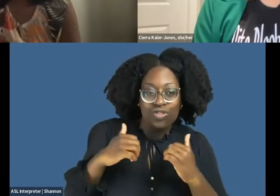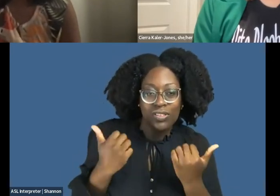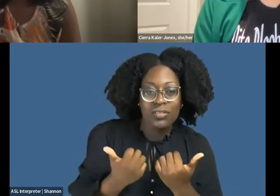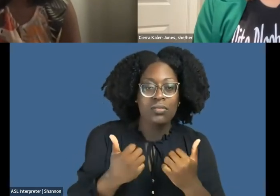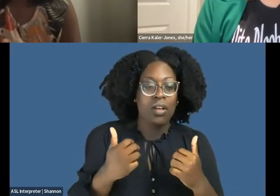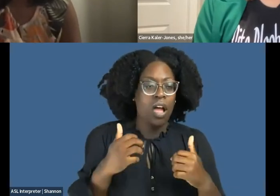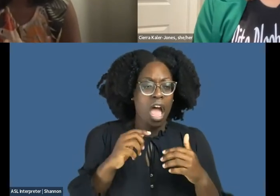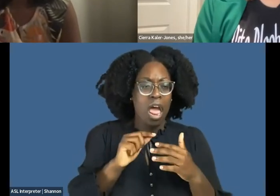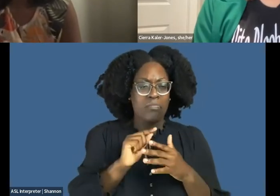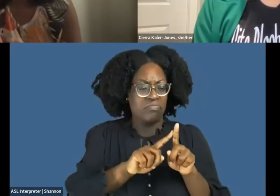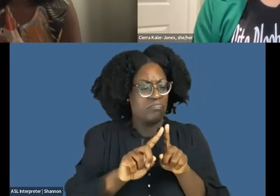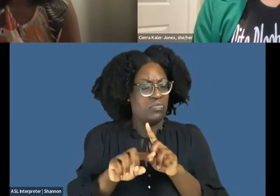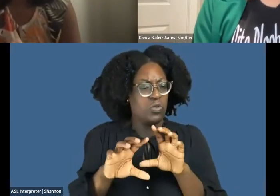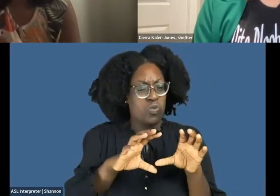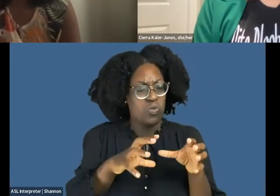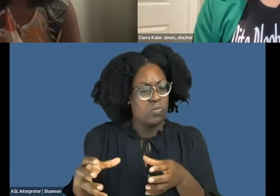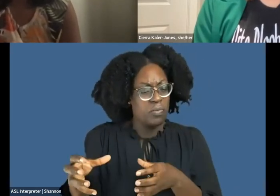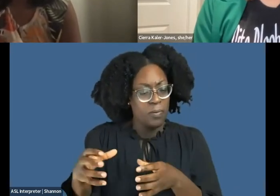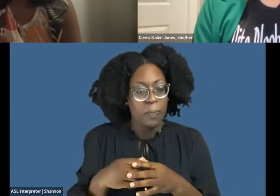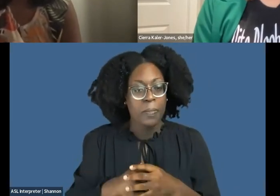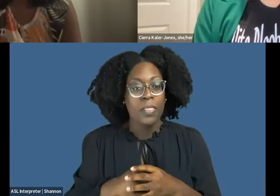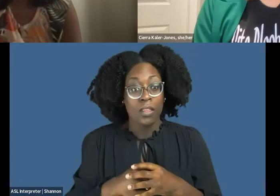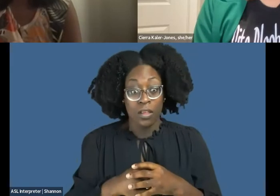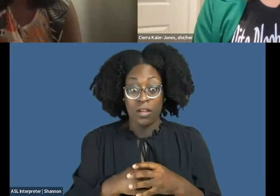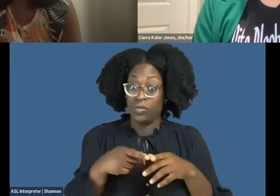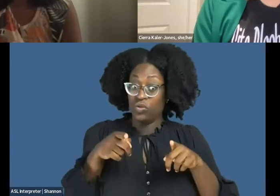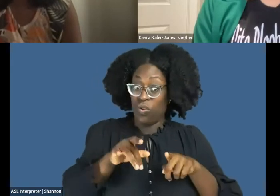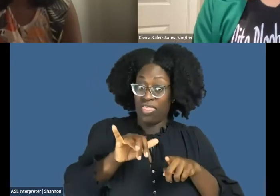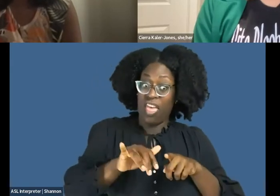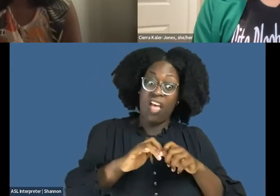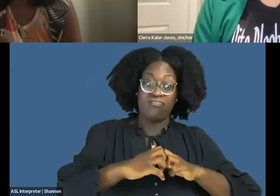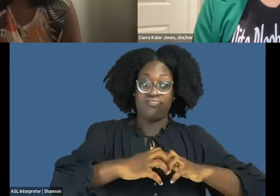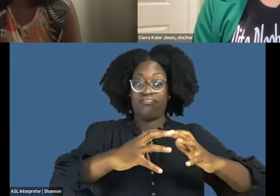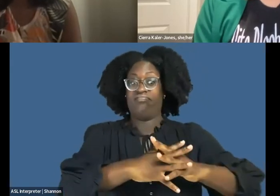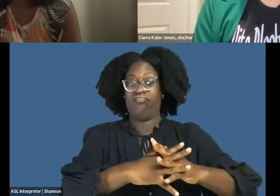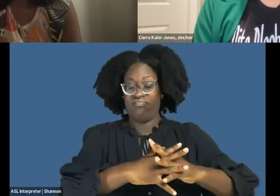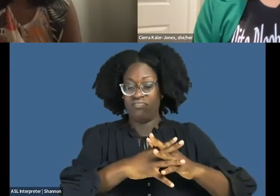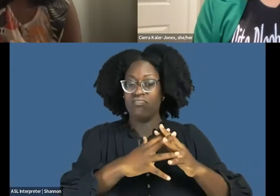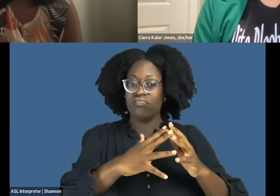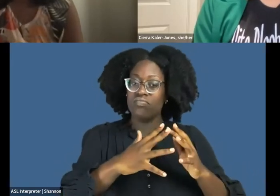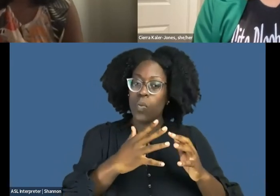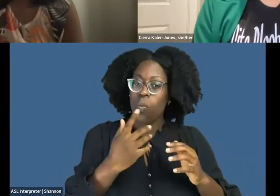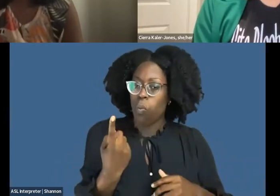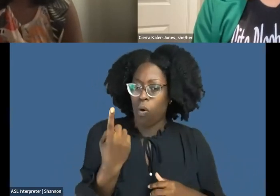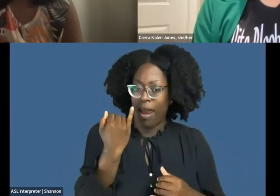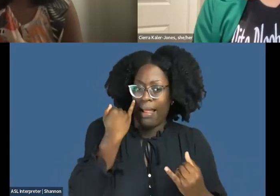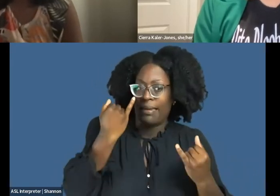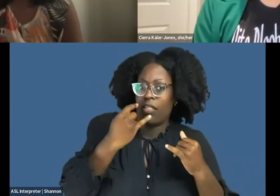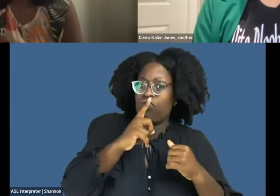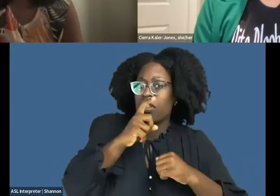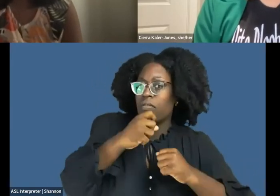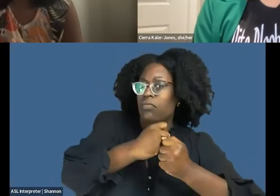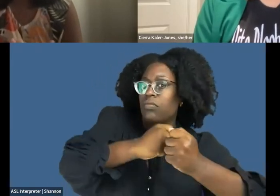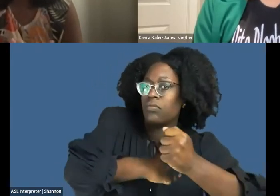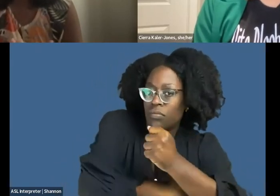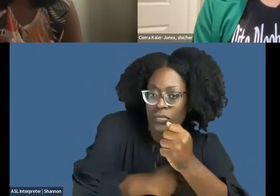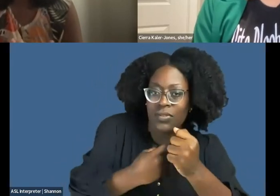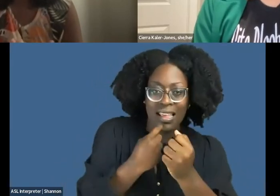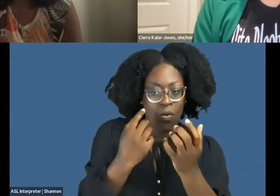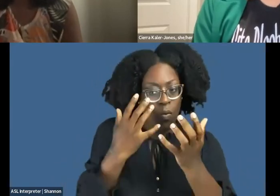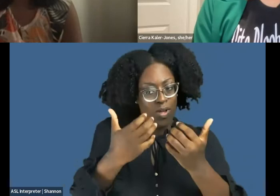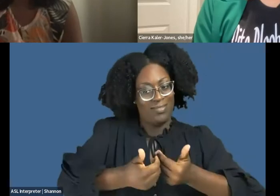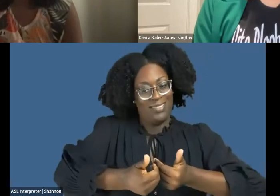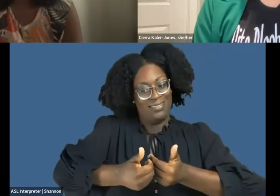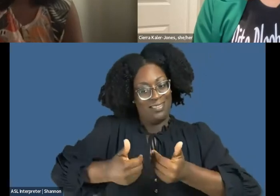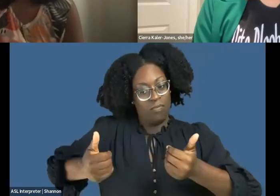she argues, she brings back the idea of a separate nation for Black people. And she also organizes on behalf